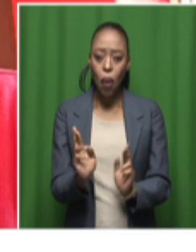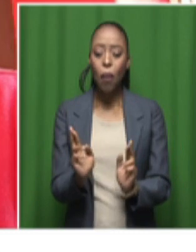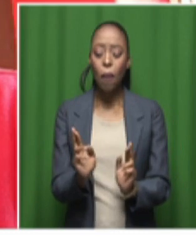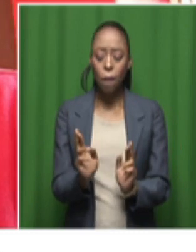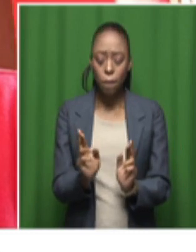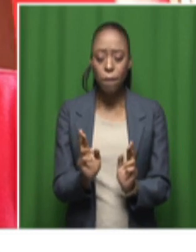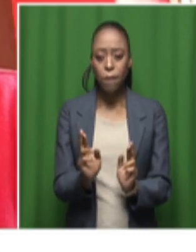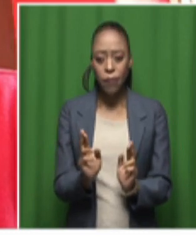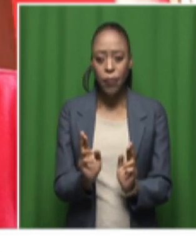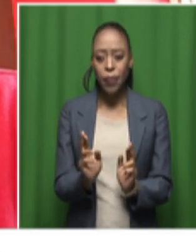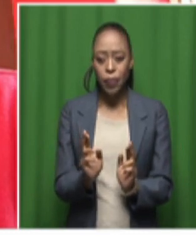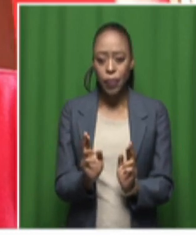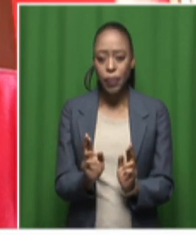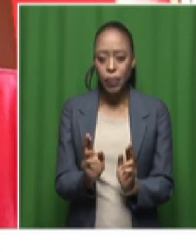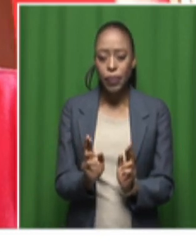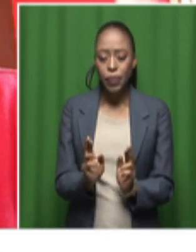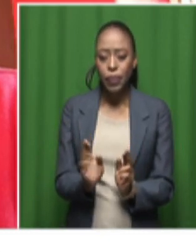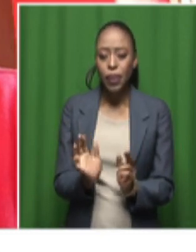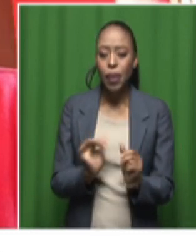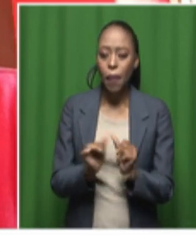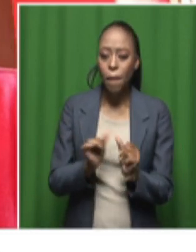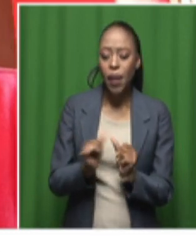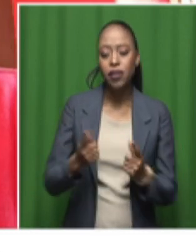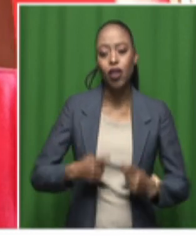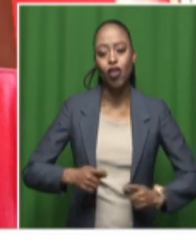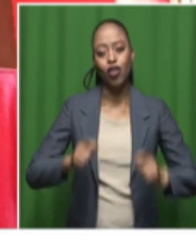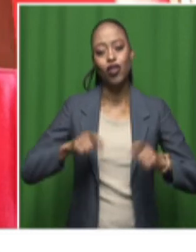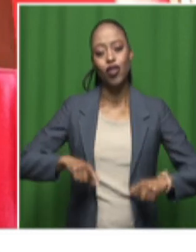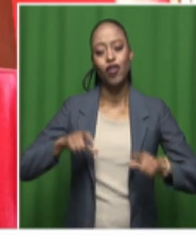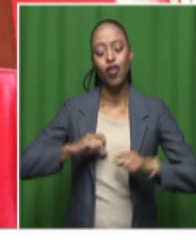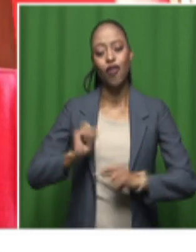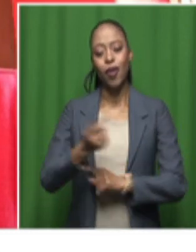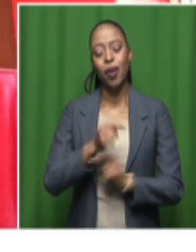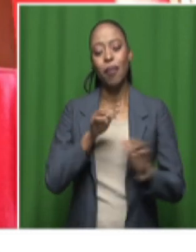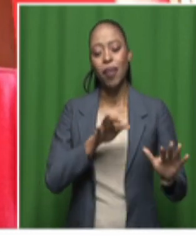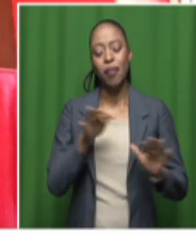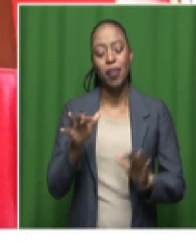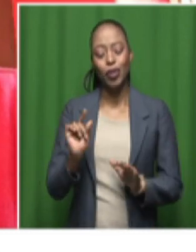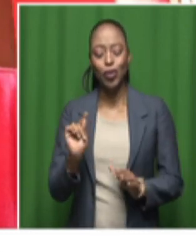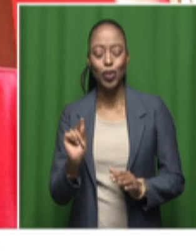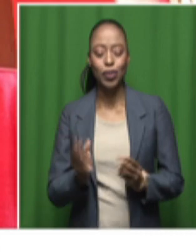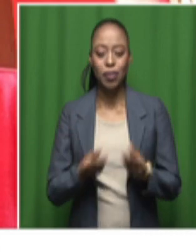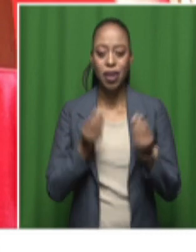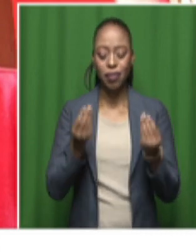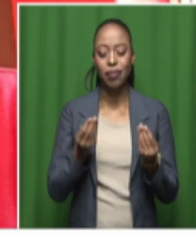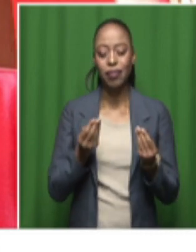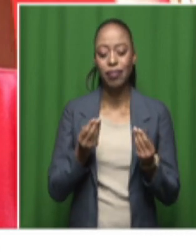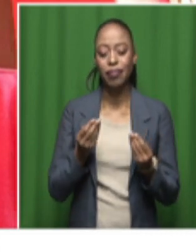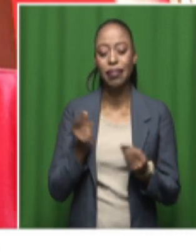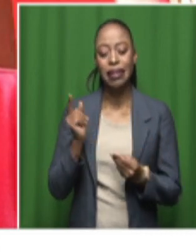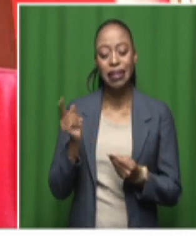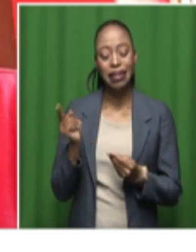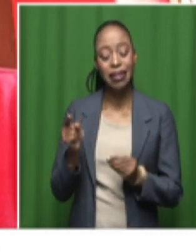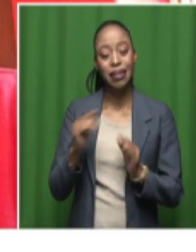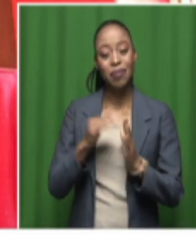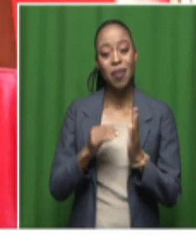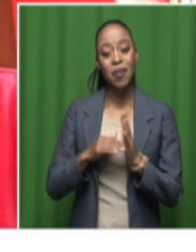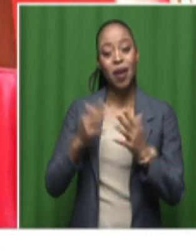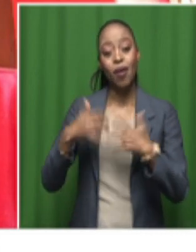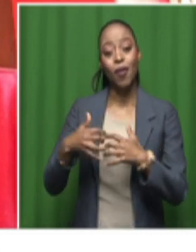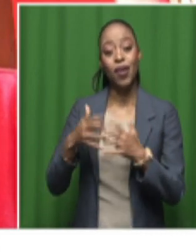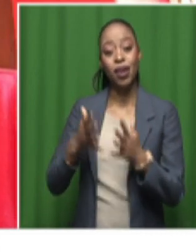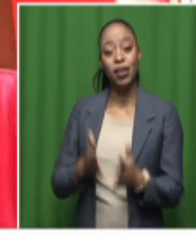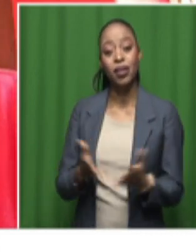turning points and a better cost of living for everybody is coming up soon. Mervyn Abrahams is the program